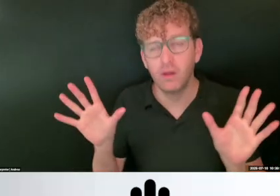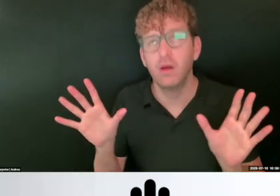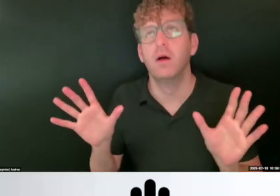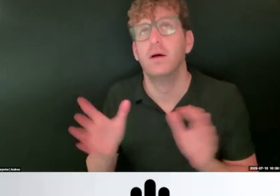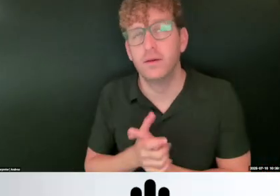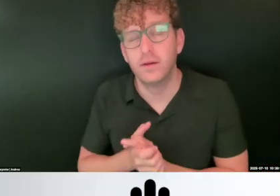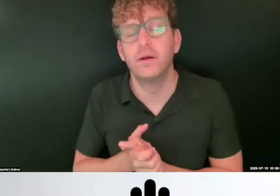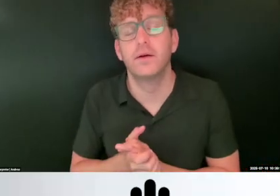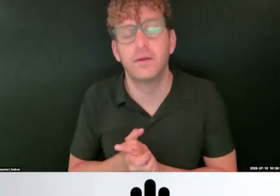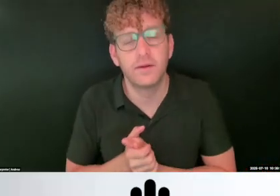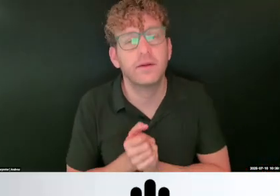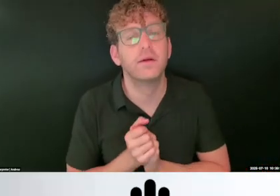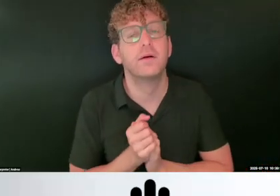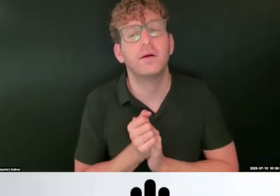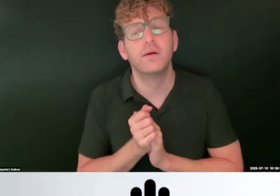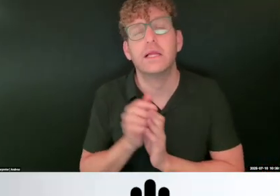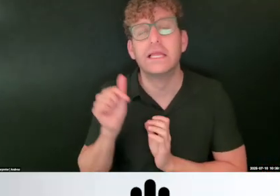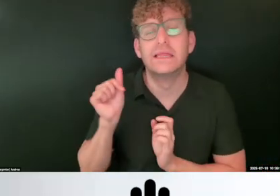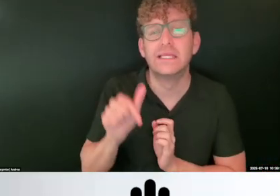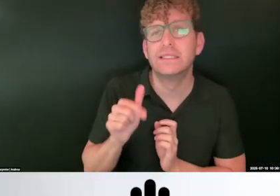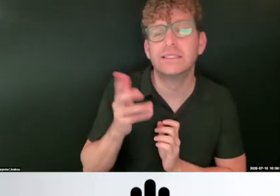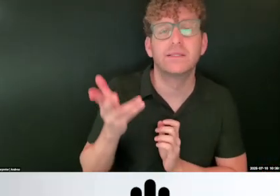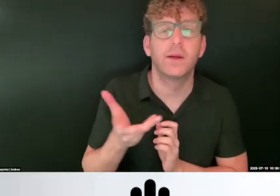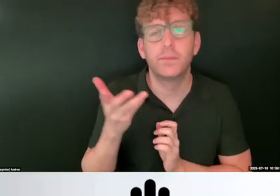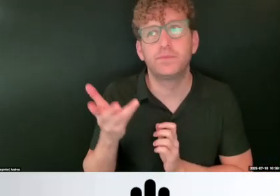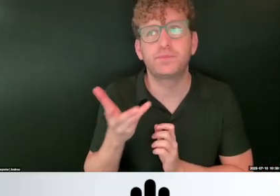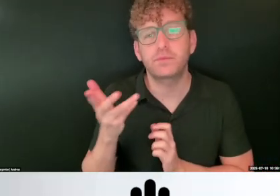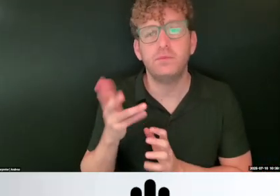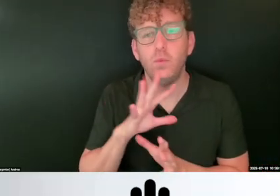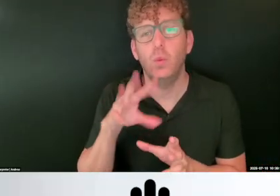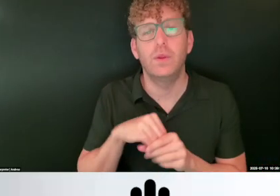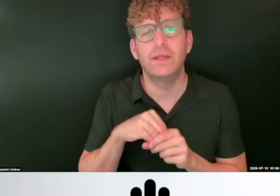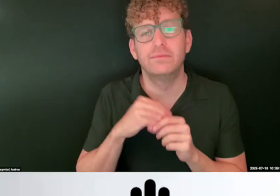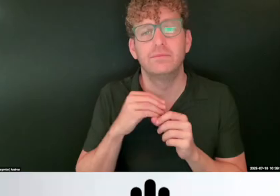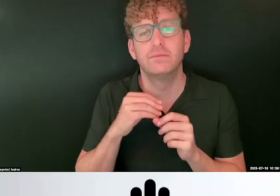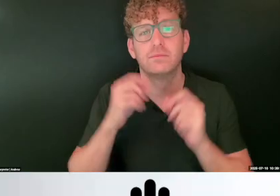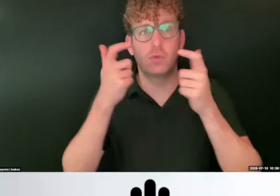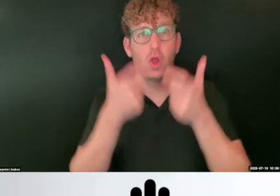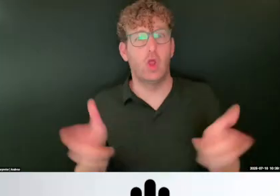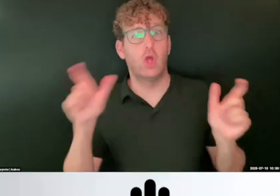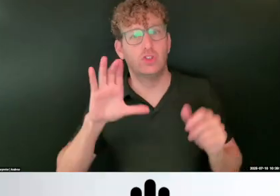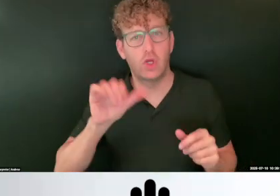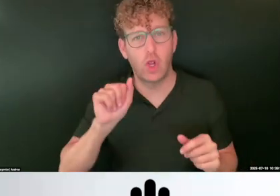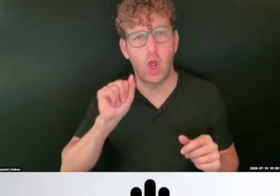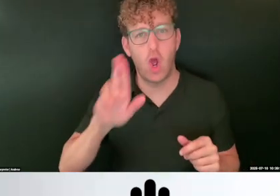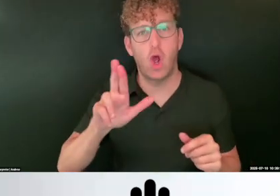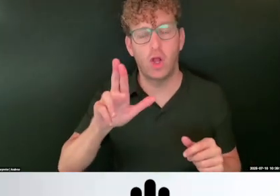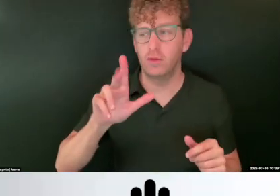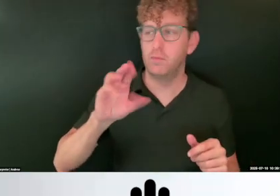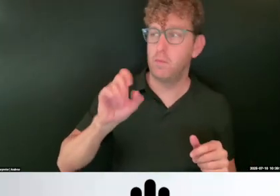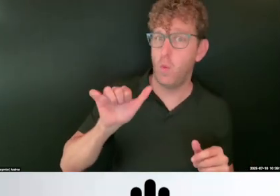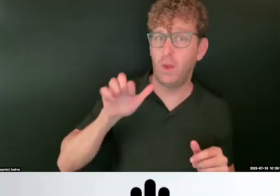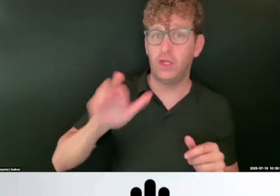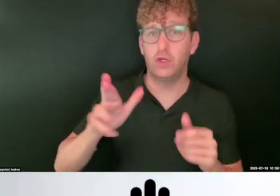this is within the larger Carl Moyer allocation. It's just that there's this 10.4 set aside that can